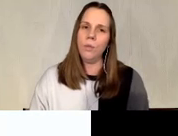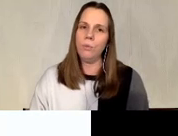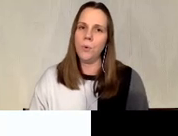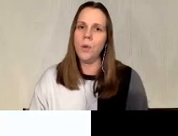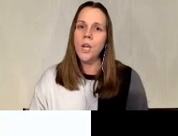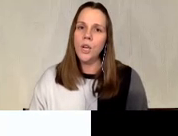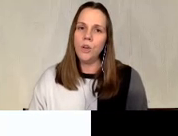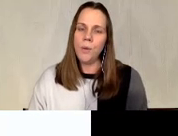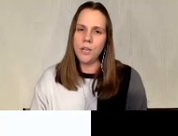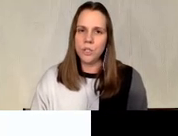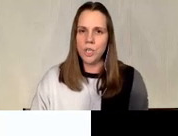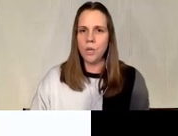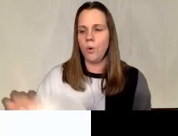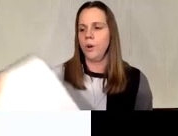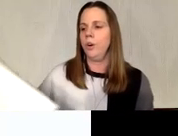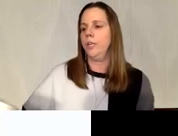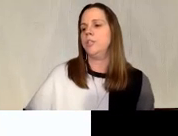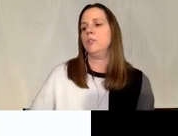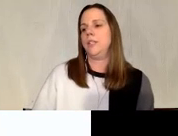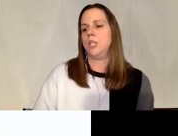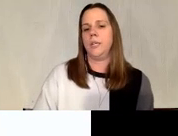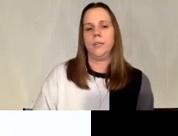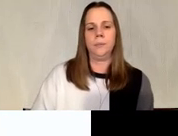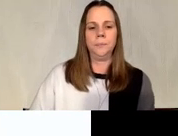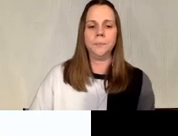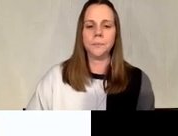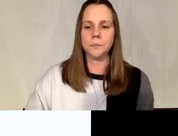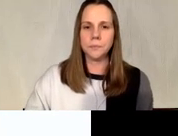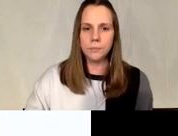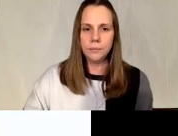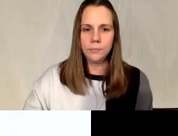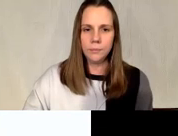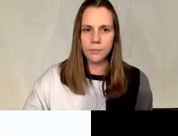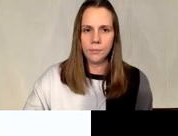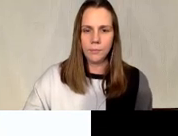find one through your pediatrician or early intervention.